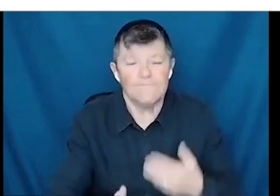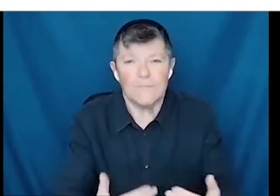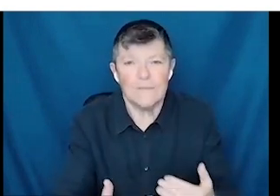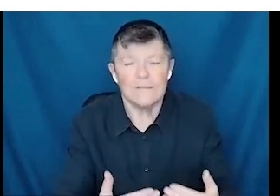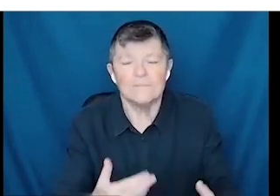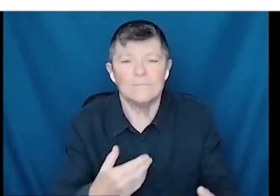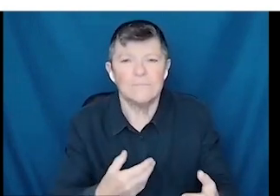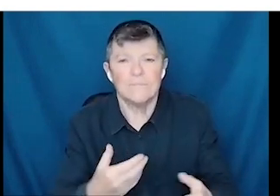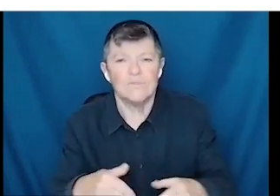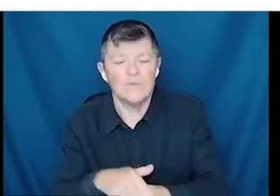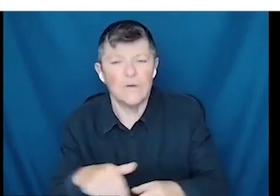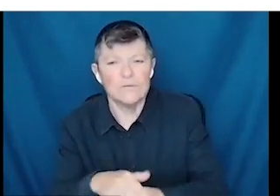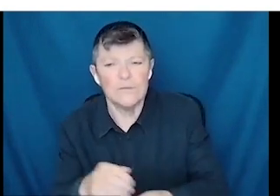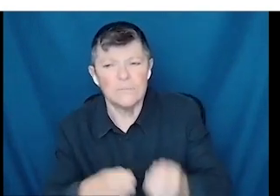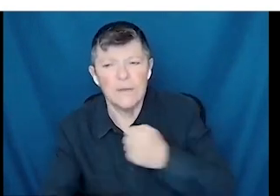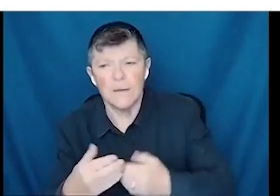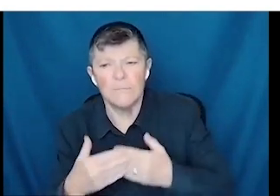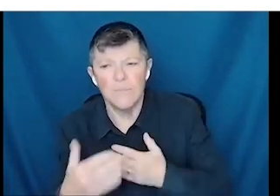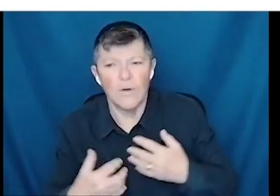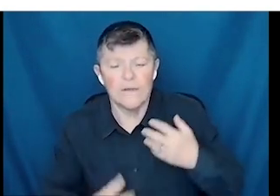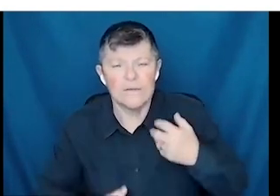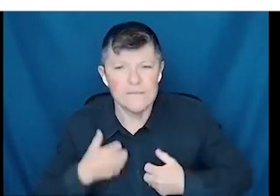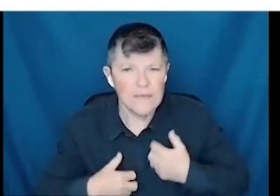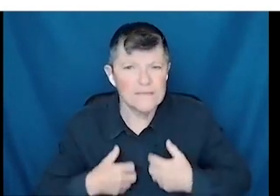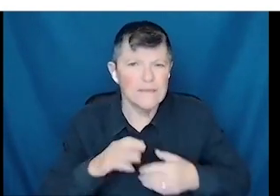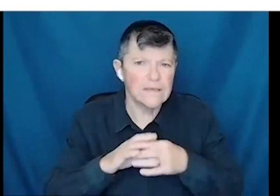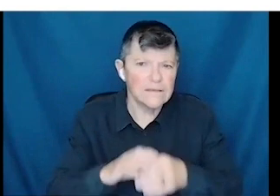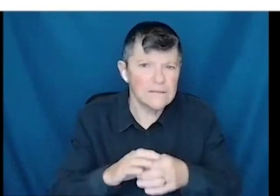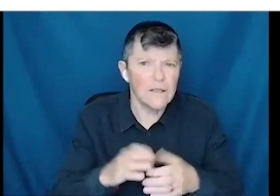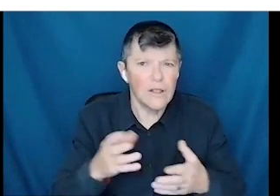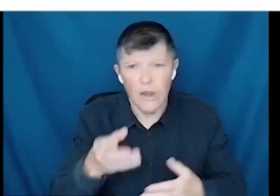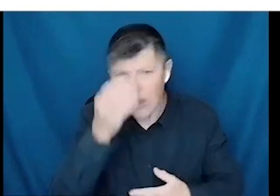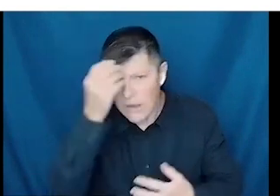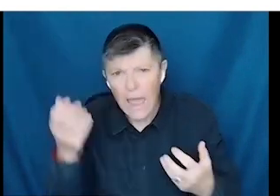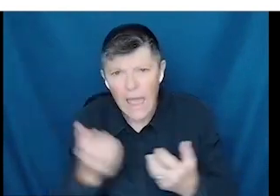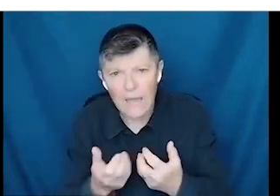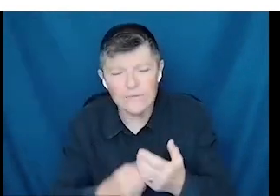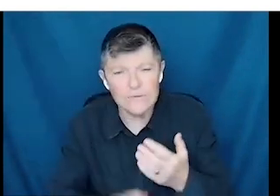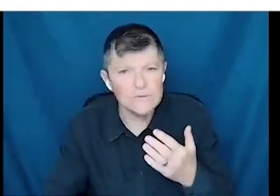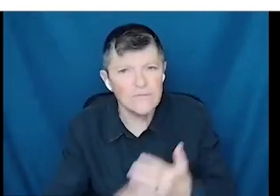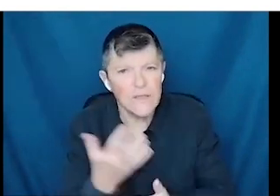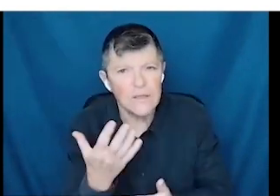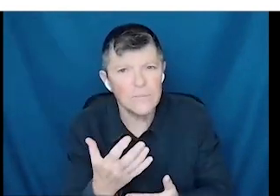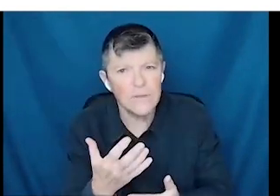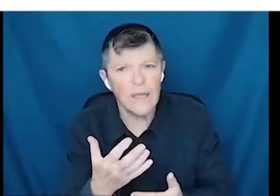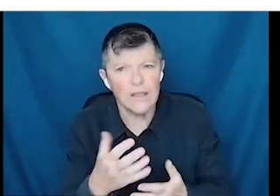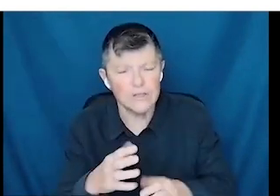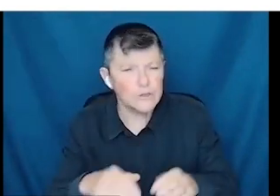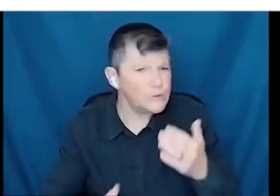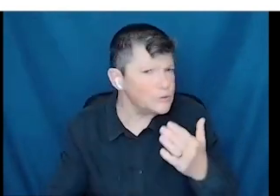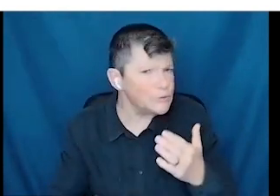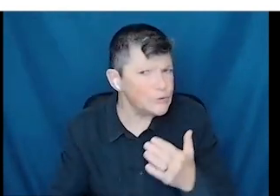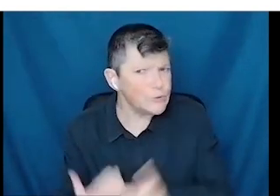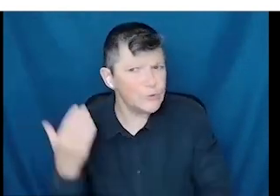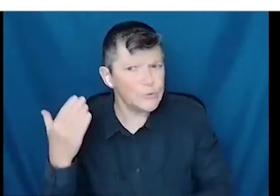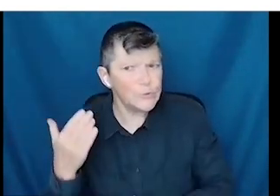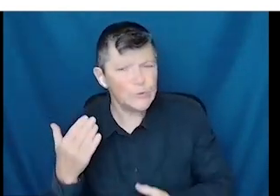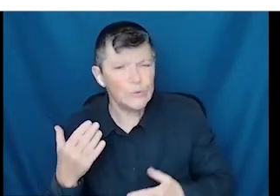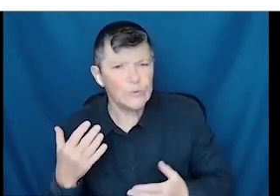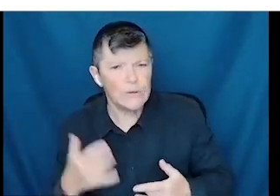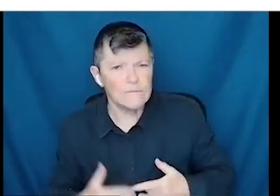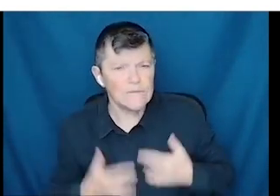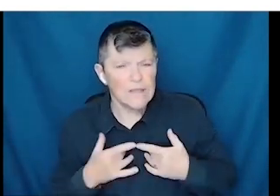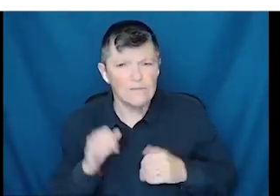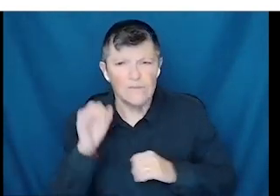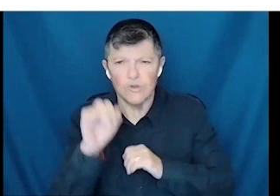exciting, engaging, learning how to develop a completely new tone of voice in your writing. So that was fantastic,